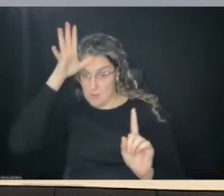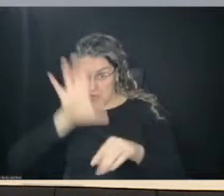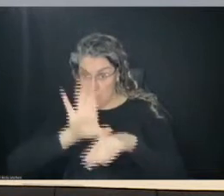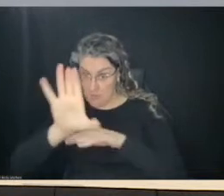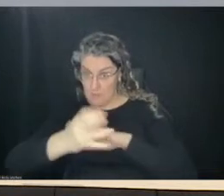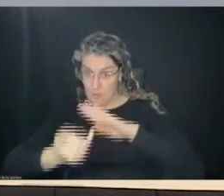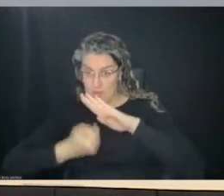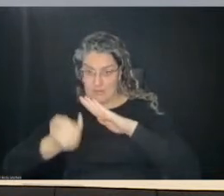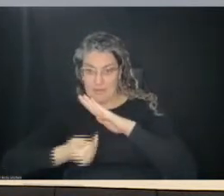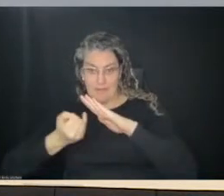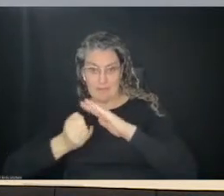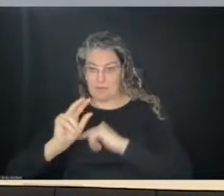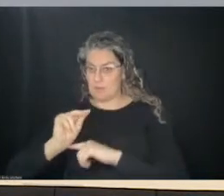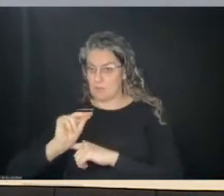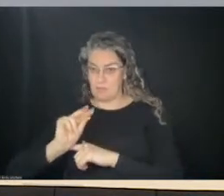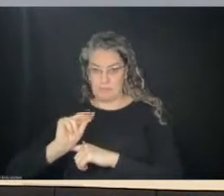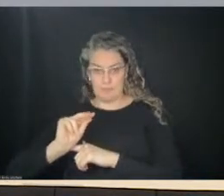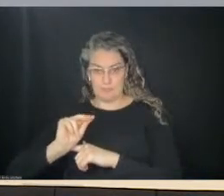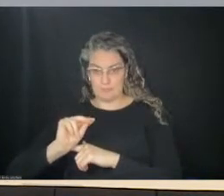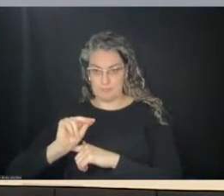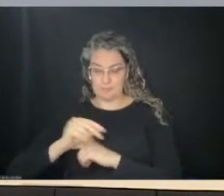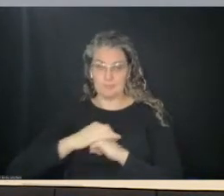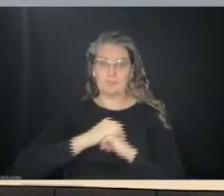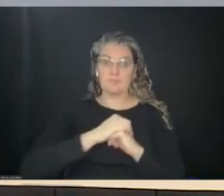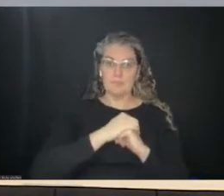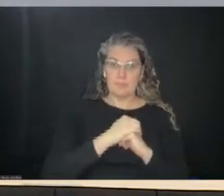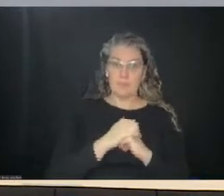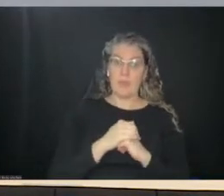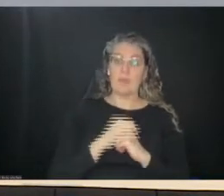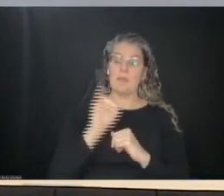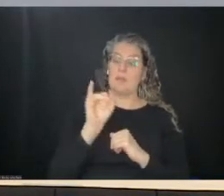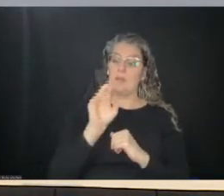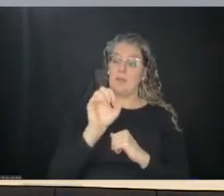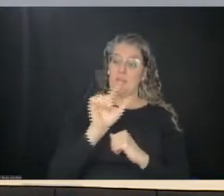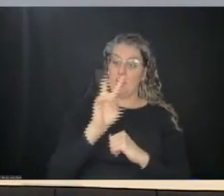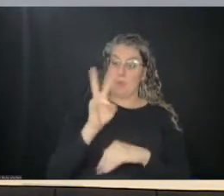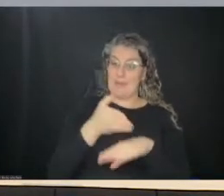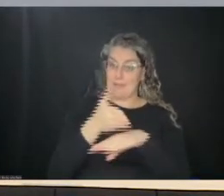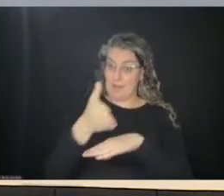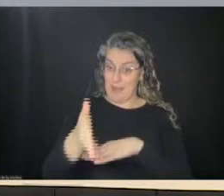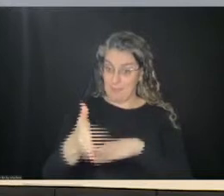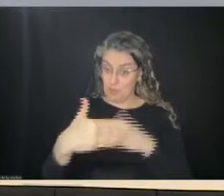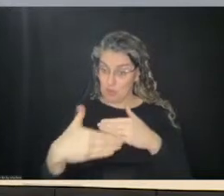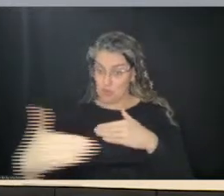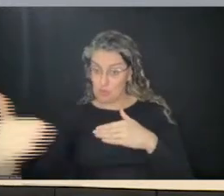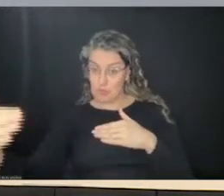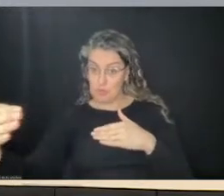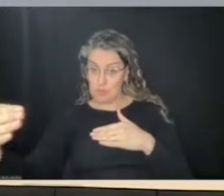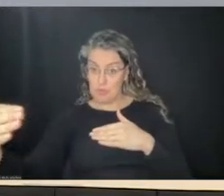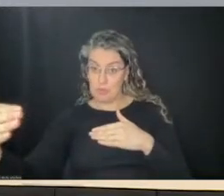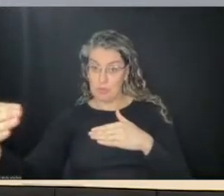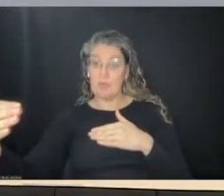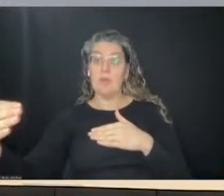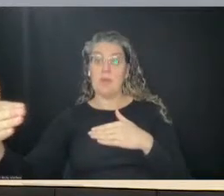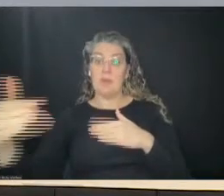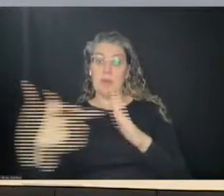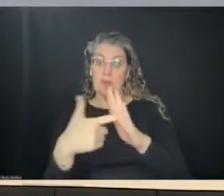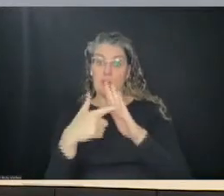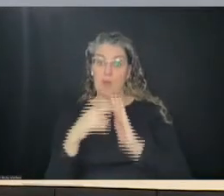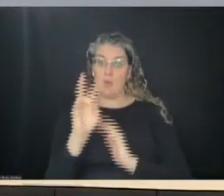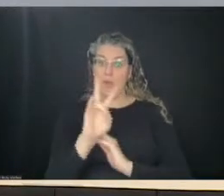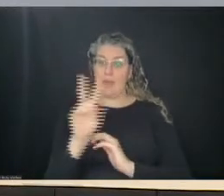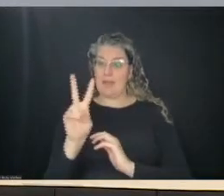June 27th, people traveling to PEI from outside Atlantic Canada will no longer be required to have a 72-hour